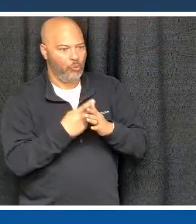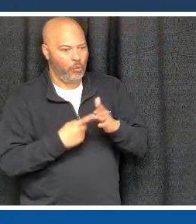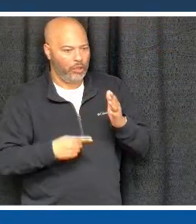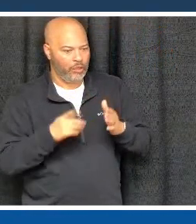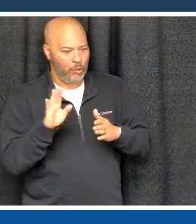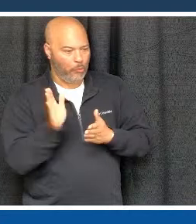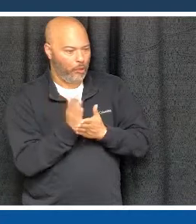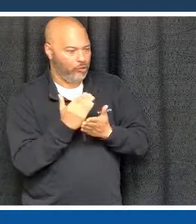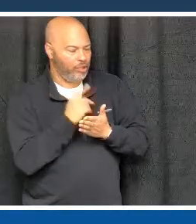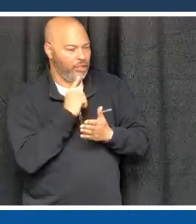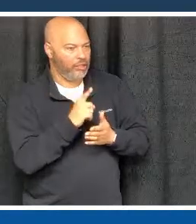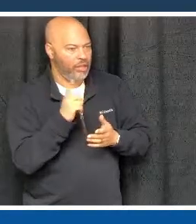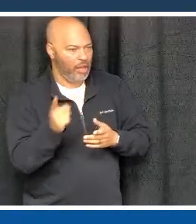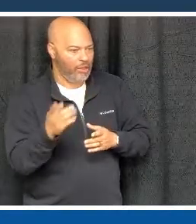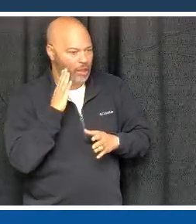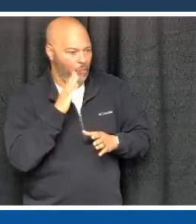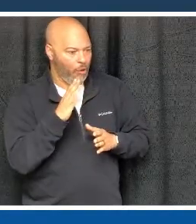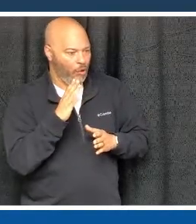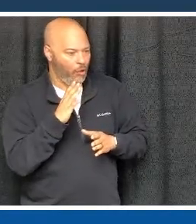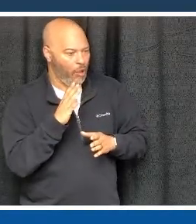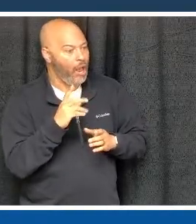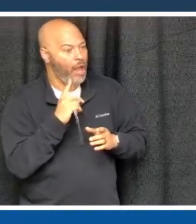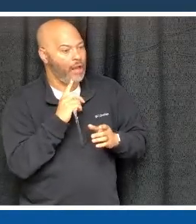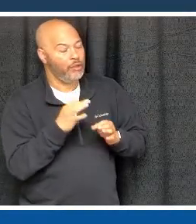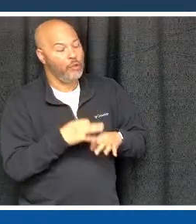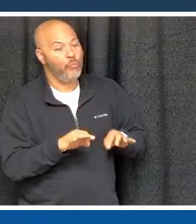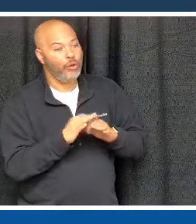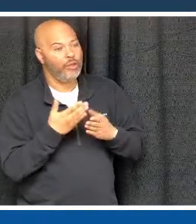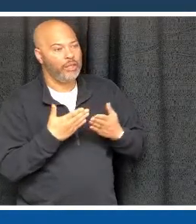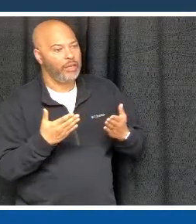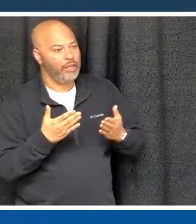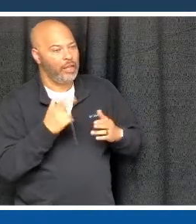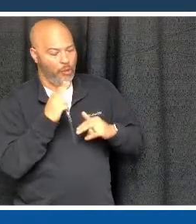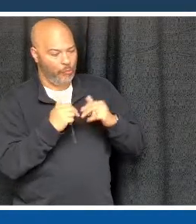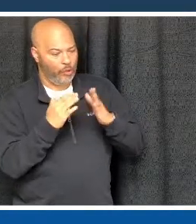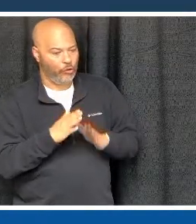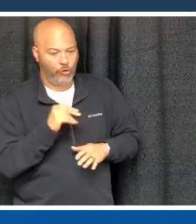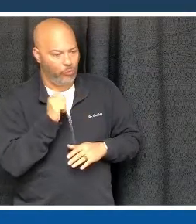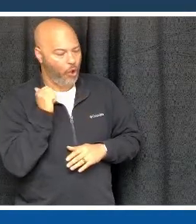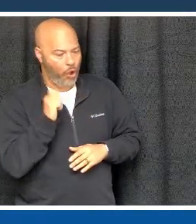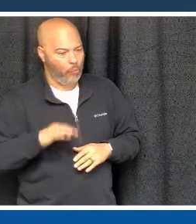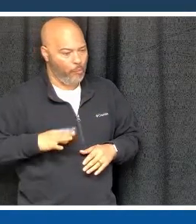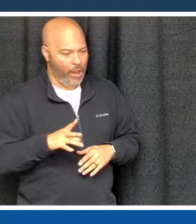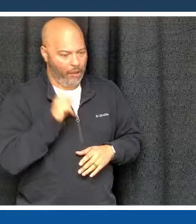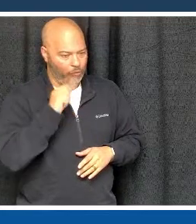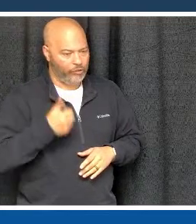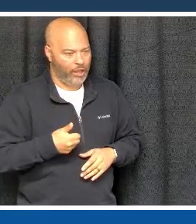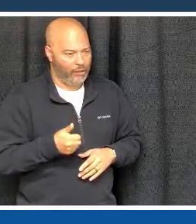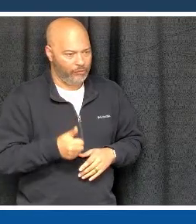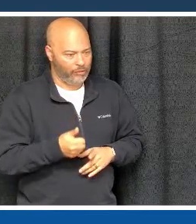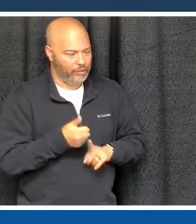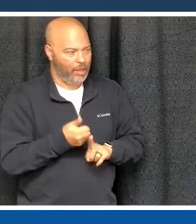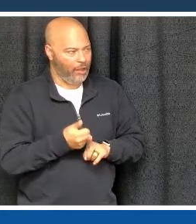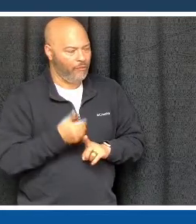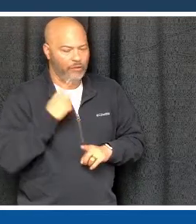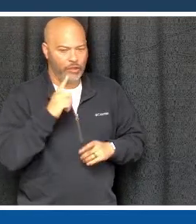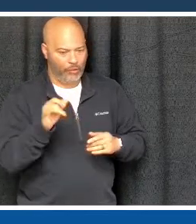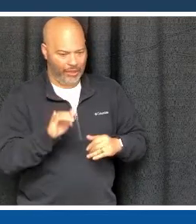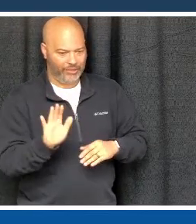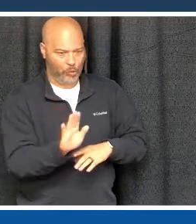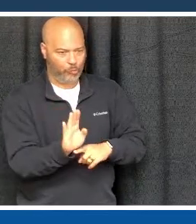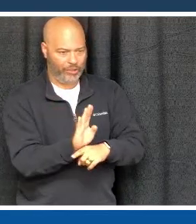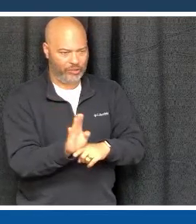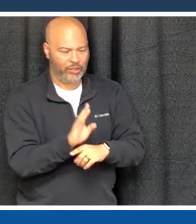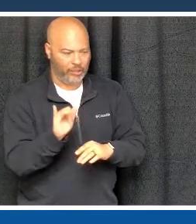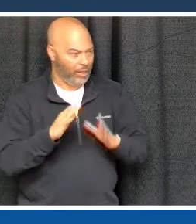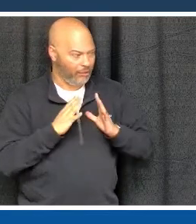budget was, and they're going to afford that. And the important thing is, a builder's not going to eat those costs, and as we all know, they're in business, and that's totally